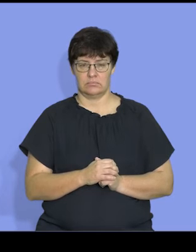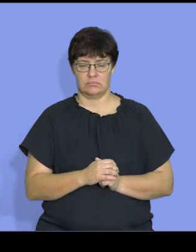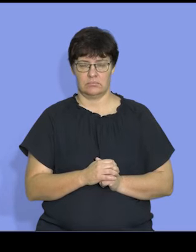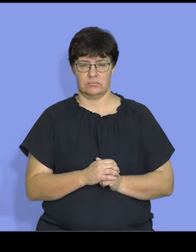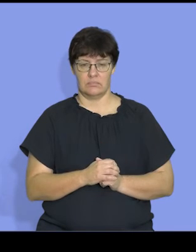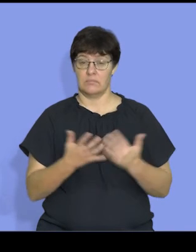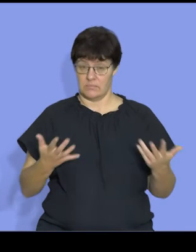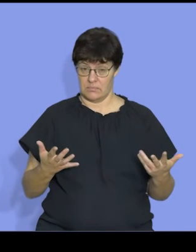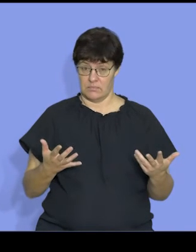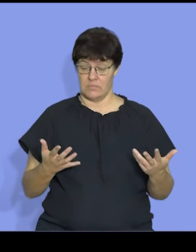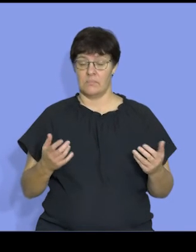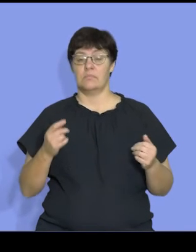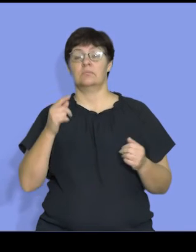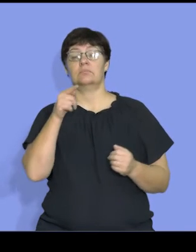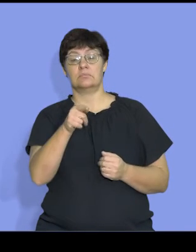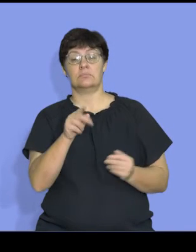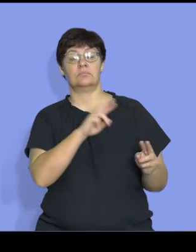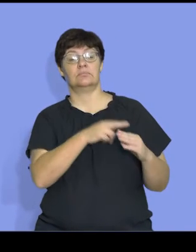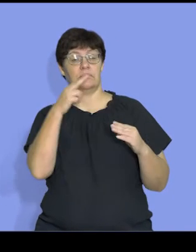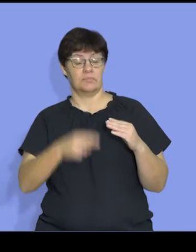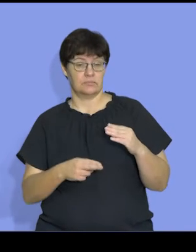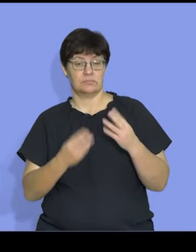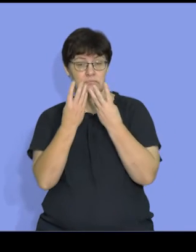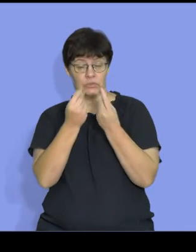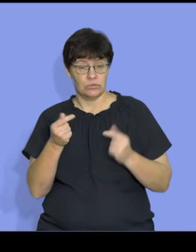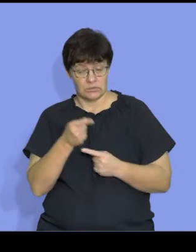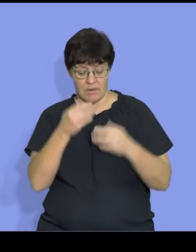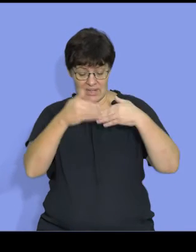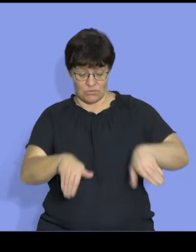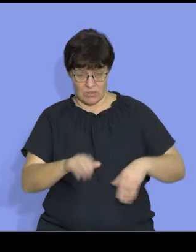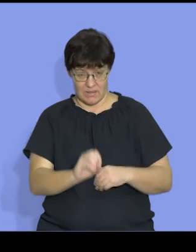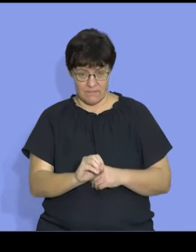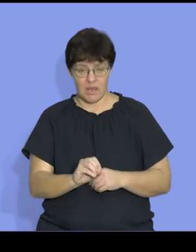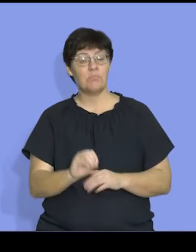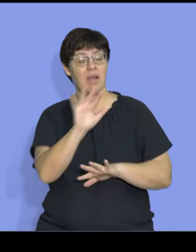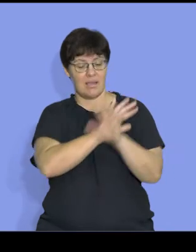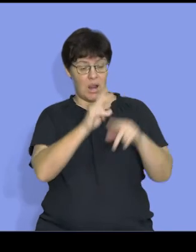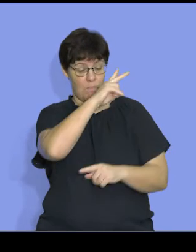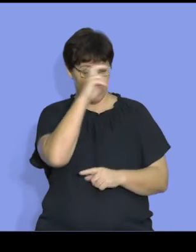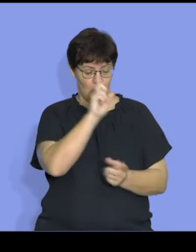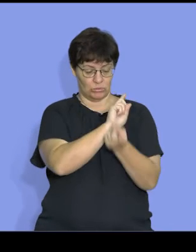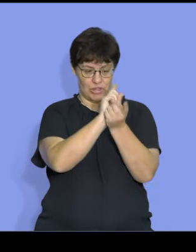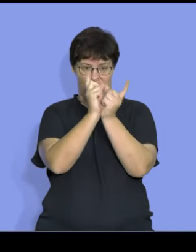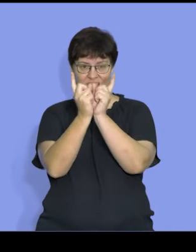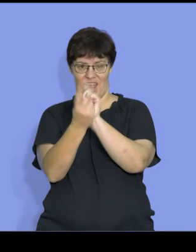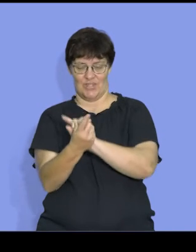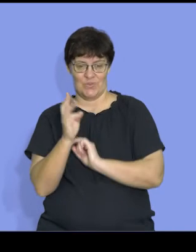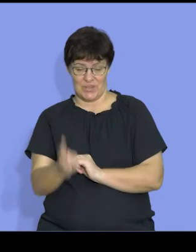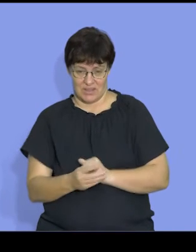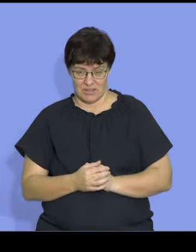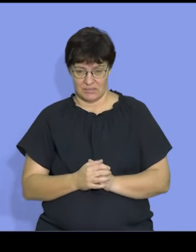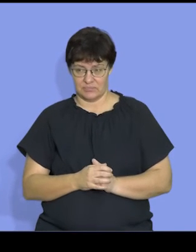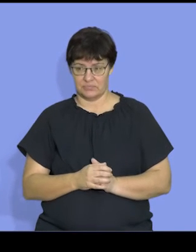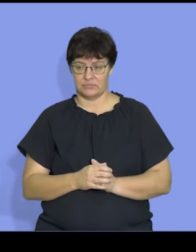Okay. So when the resulting solution becomes neutral, there is a color change of the indicator. So the color change will